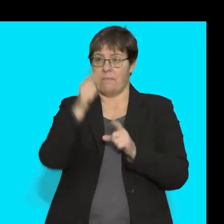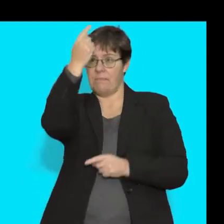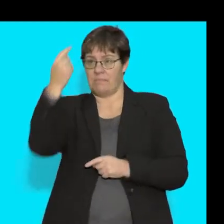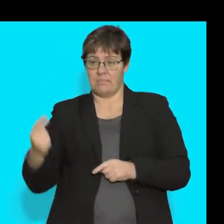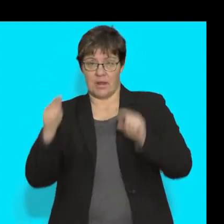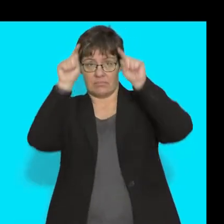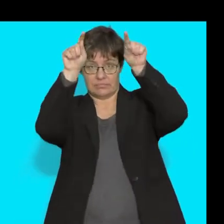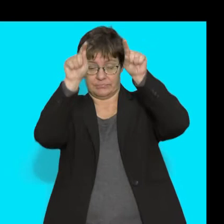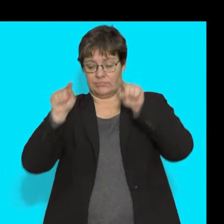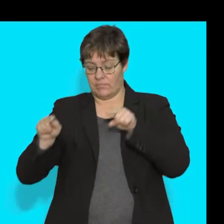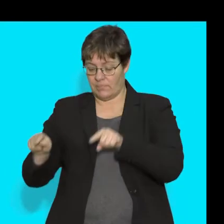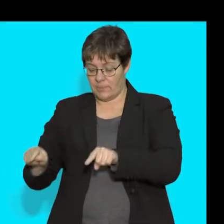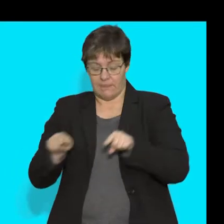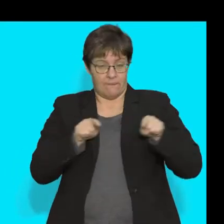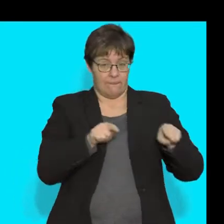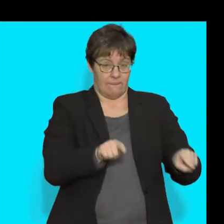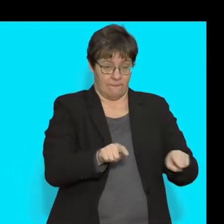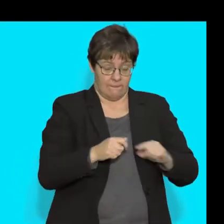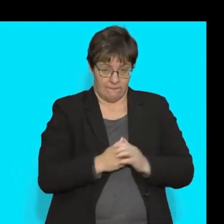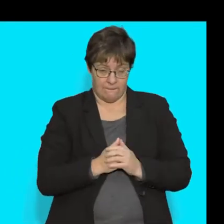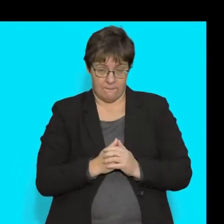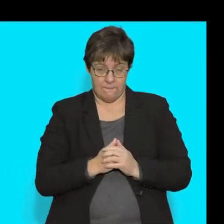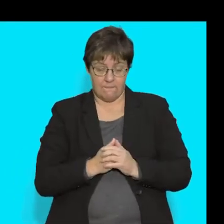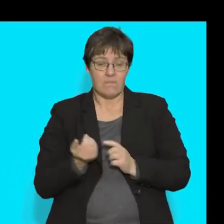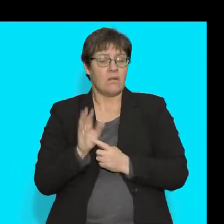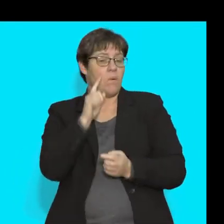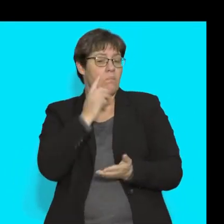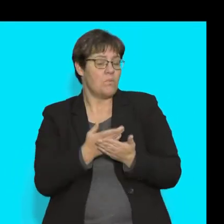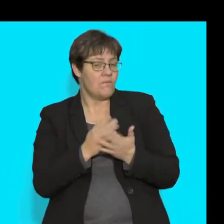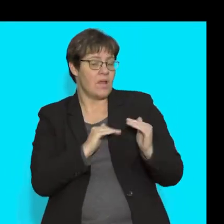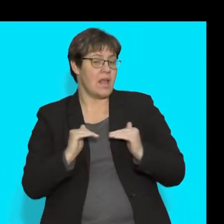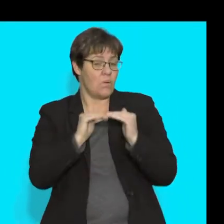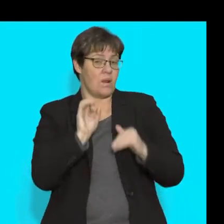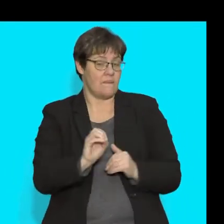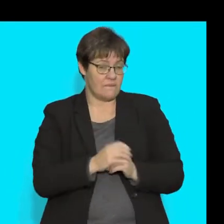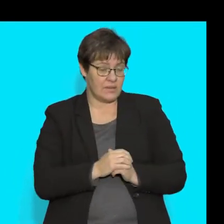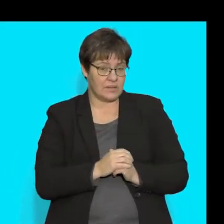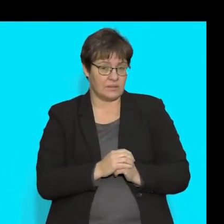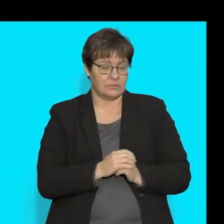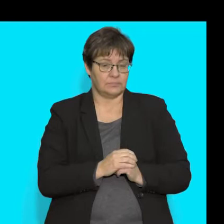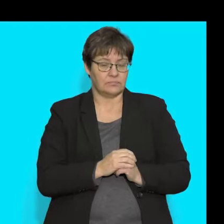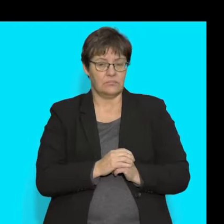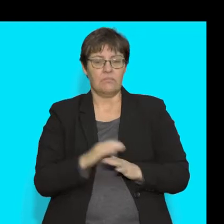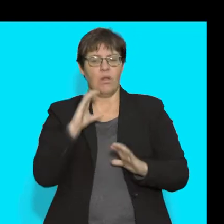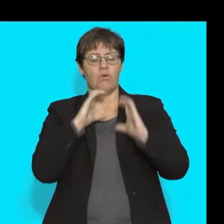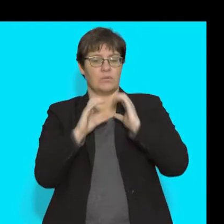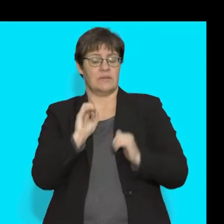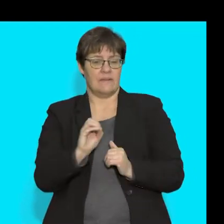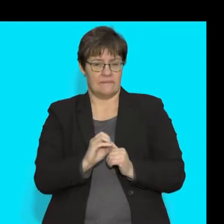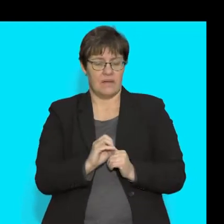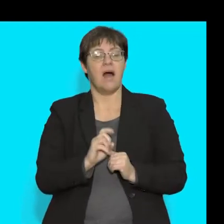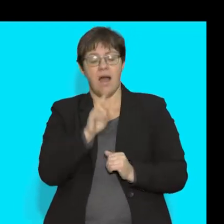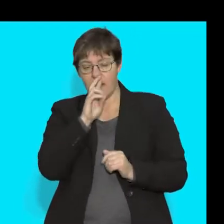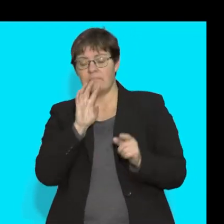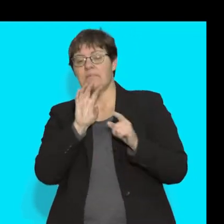triangle. So if I can prove that all three angles are equal, right, when I correspond them, then I